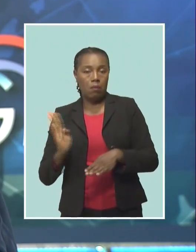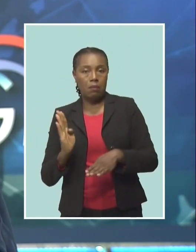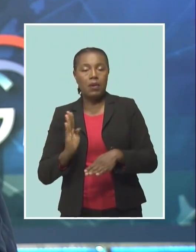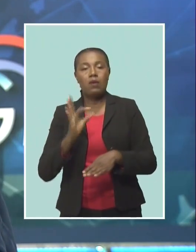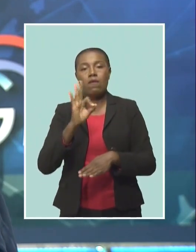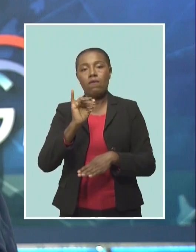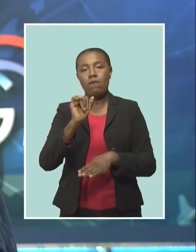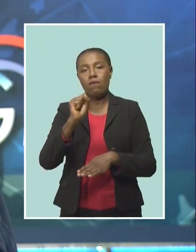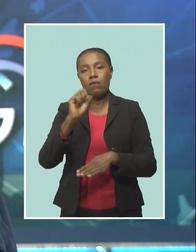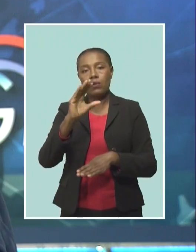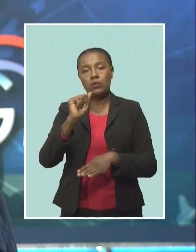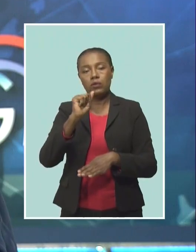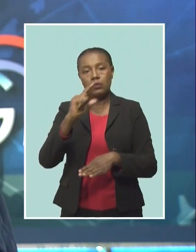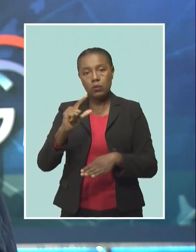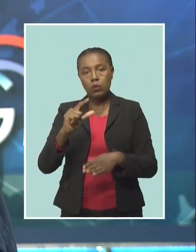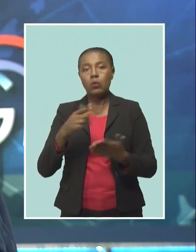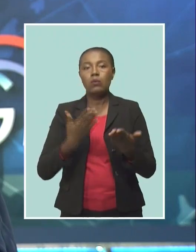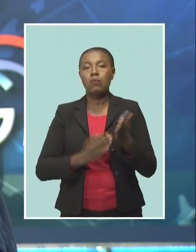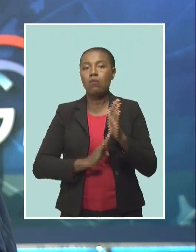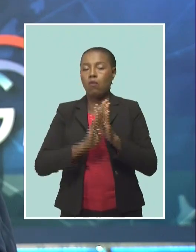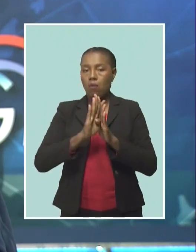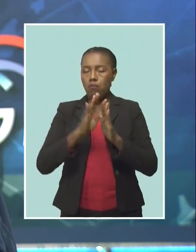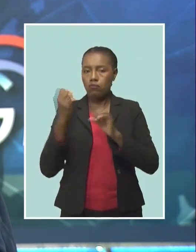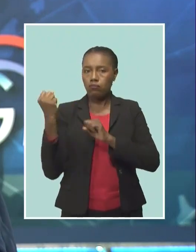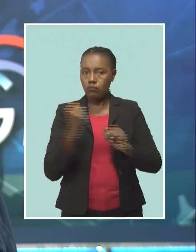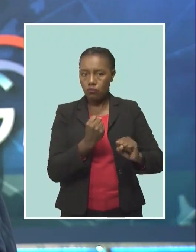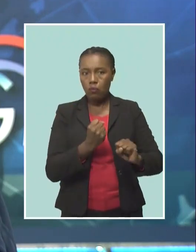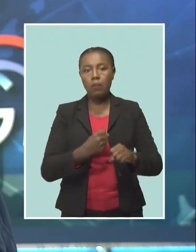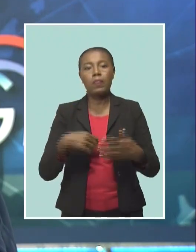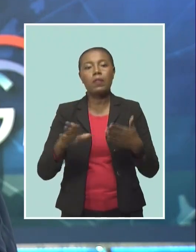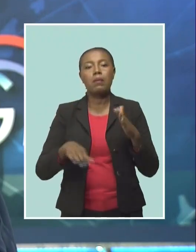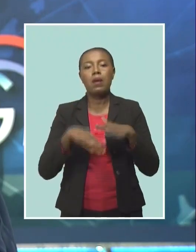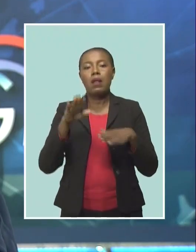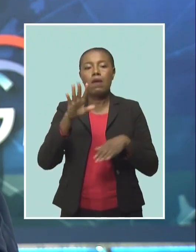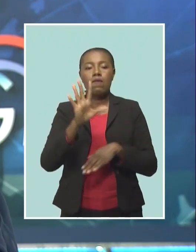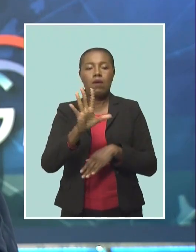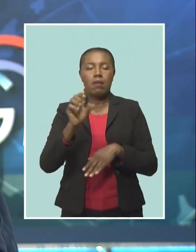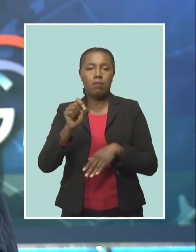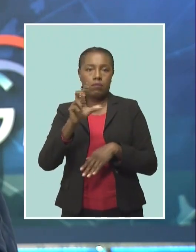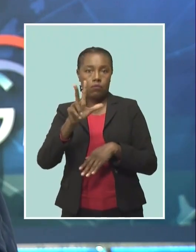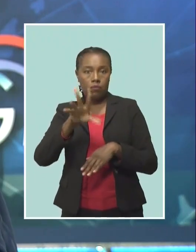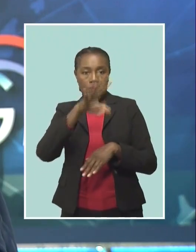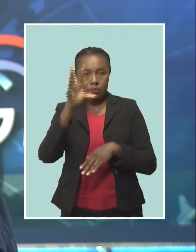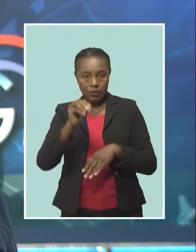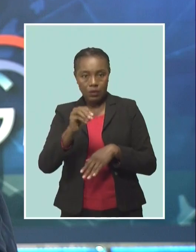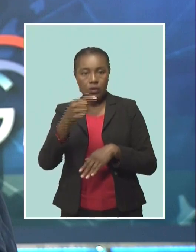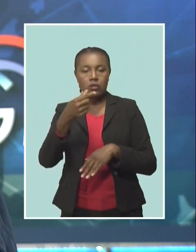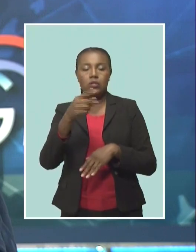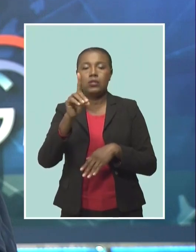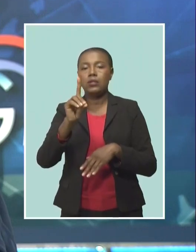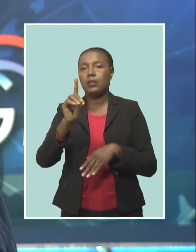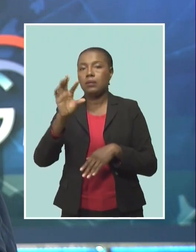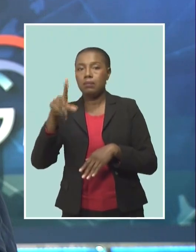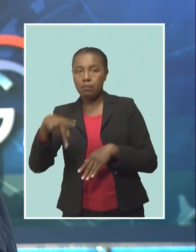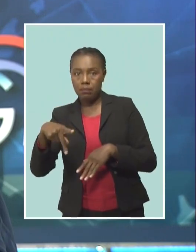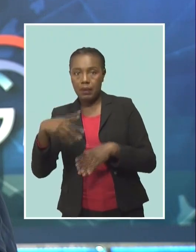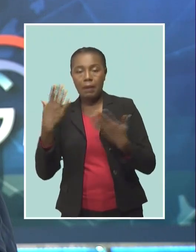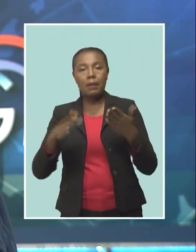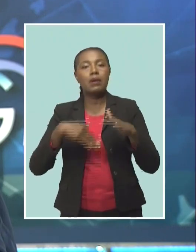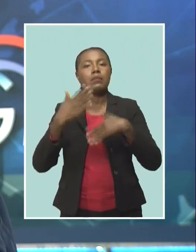remains strong, with the primary balance reaching 5.3% of GDP, leaving authorities on track to meet